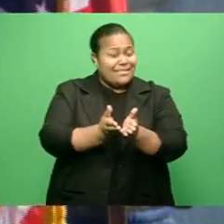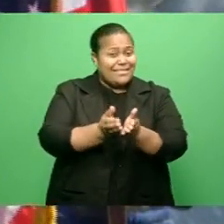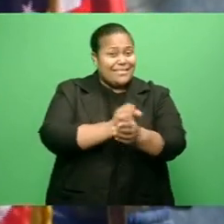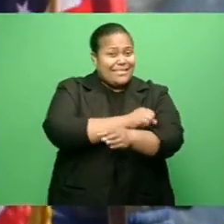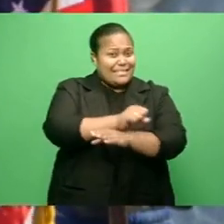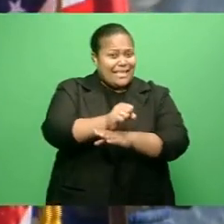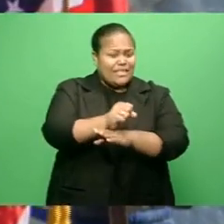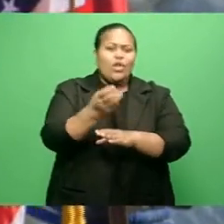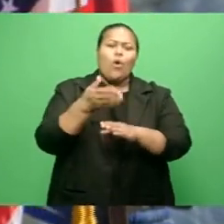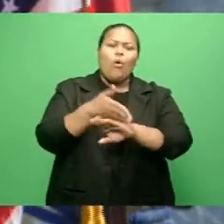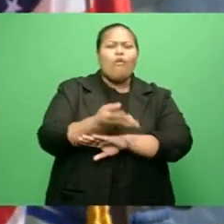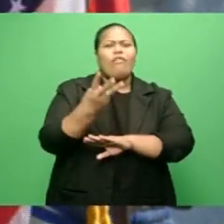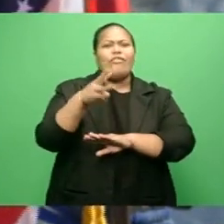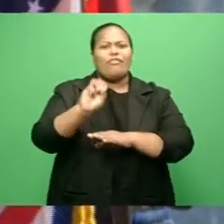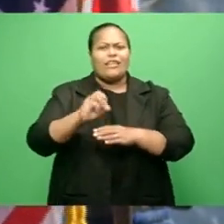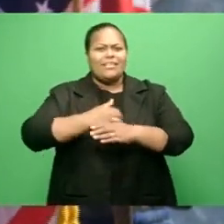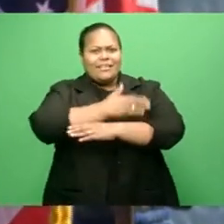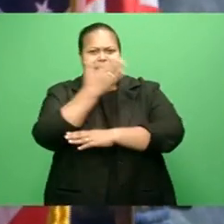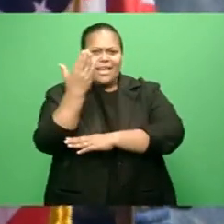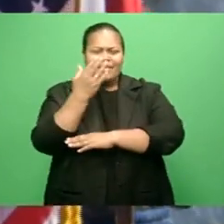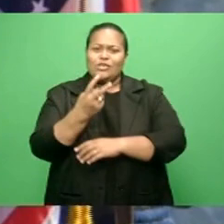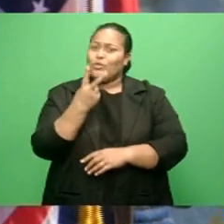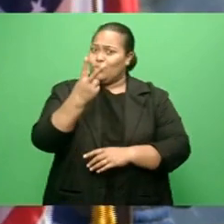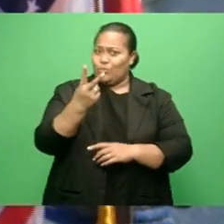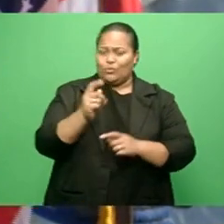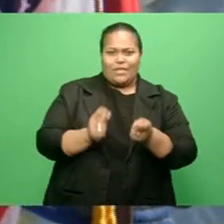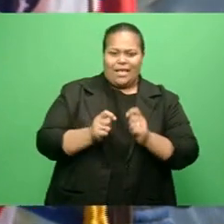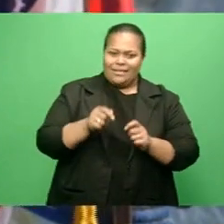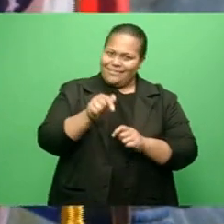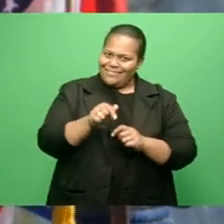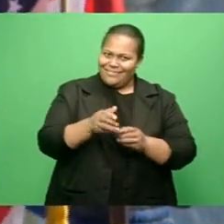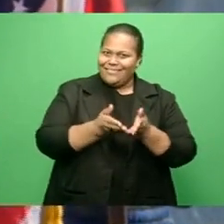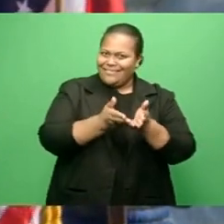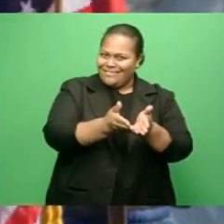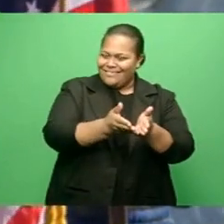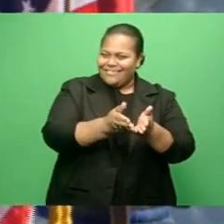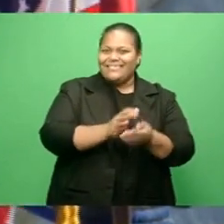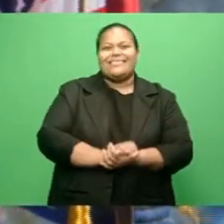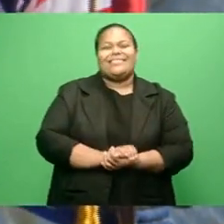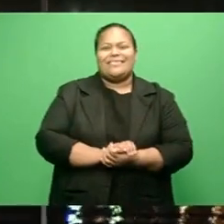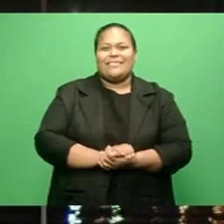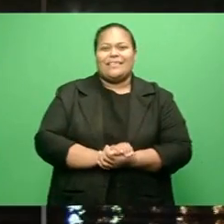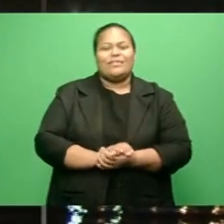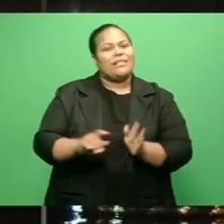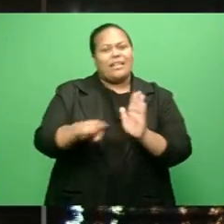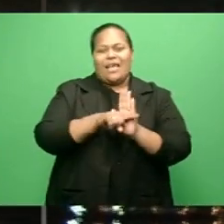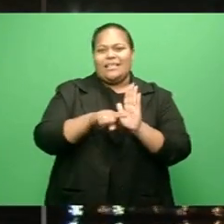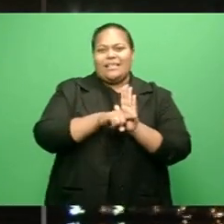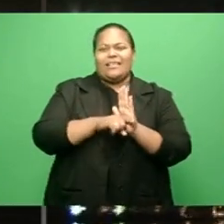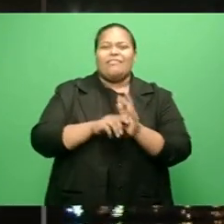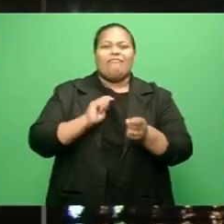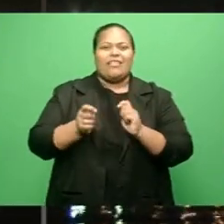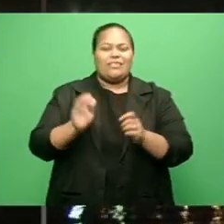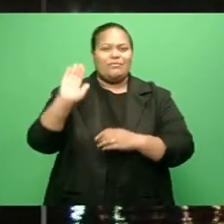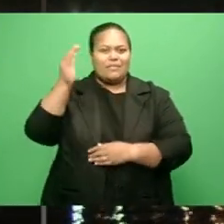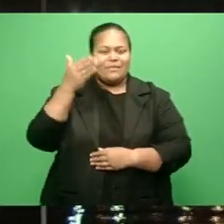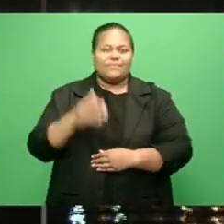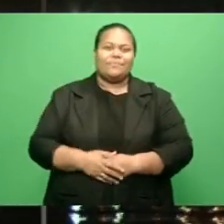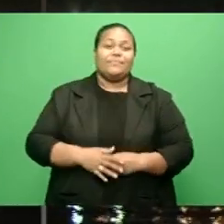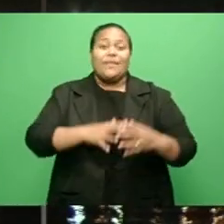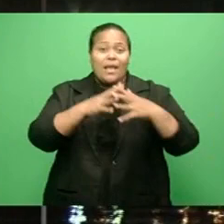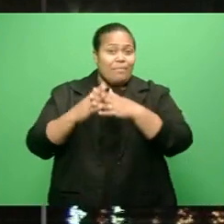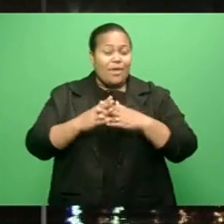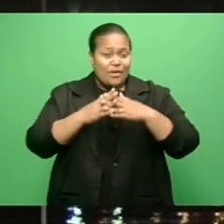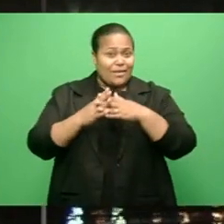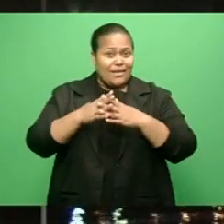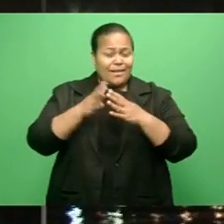over 30 days. They've had 2 COVID tests during that time with 100% negative test results. U.S. Ambassador to Fiji